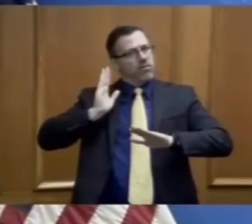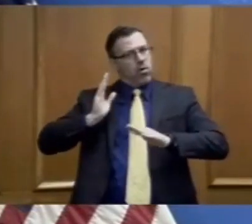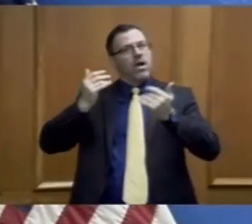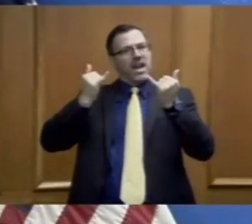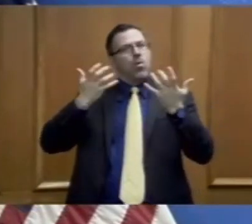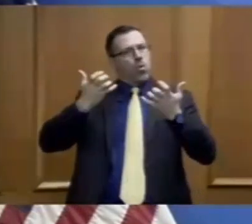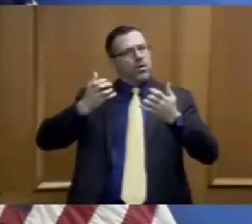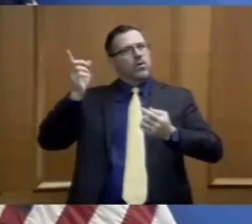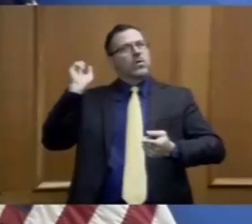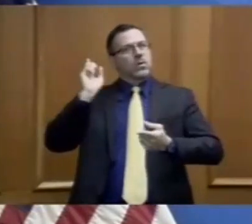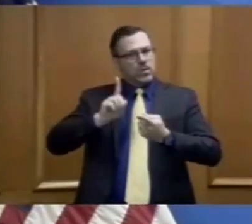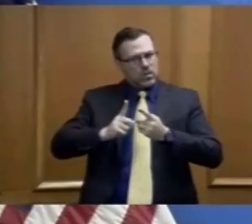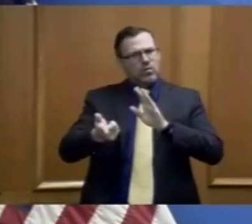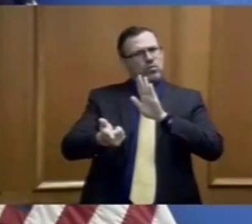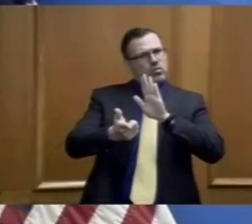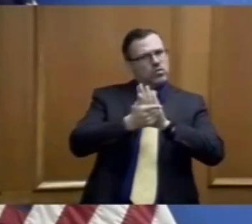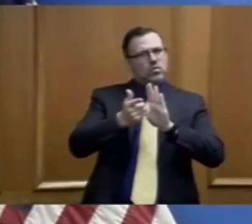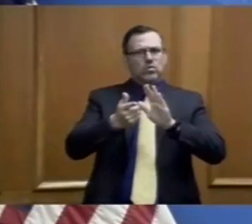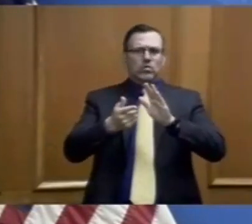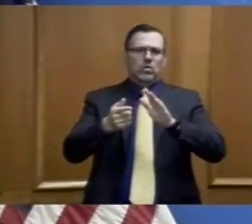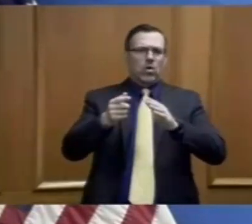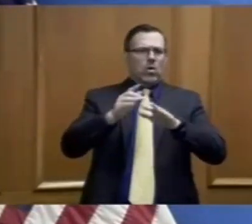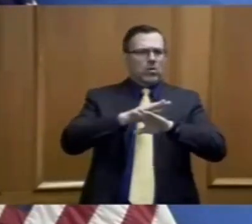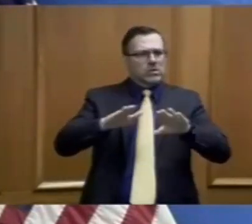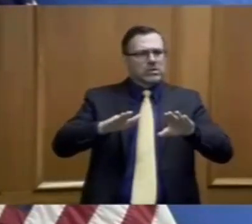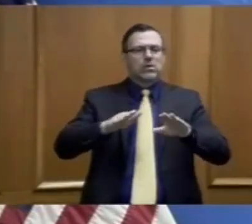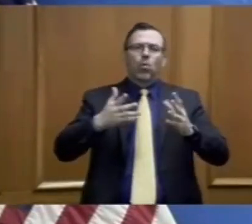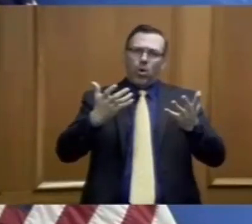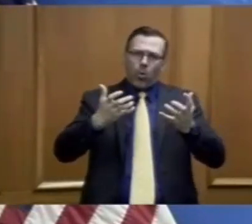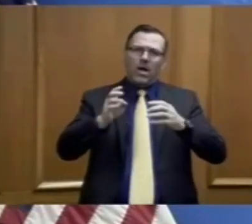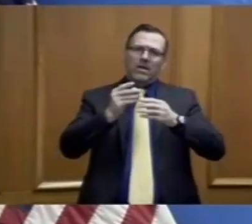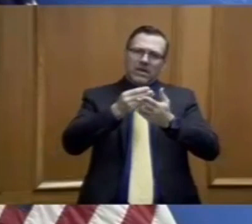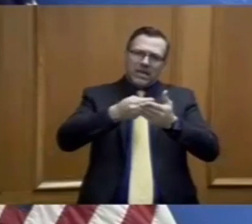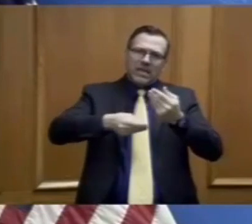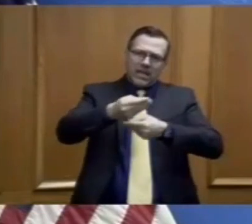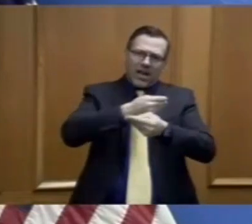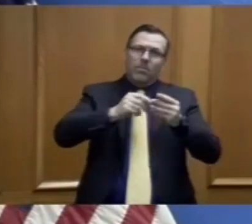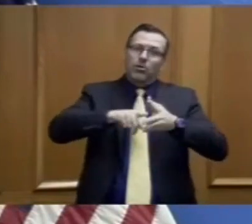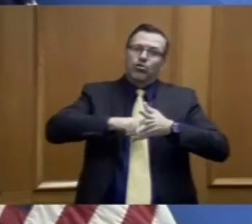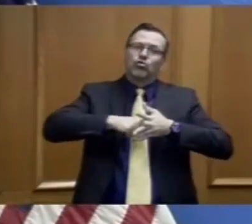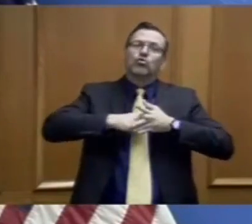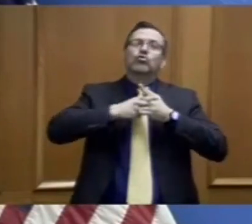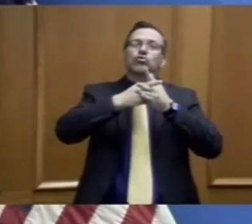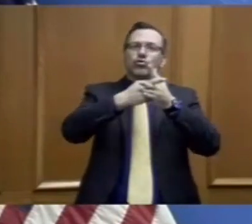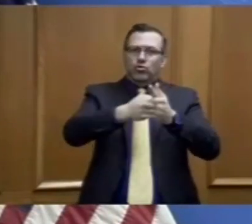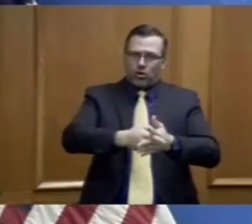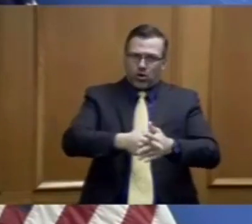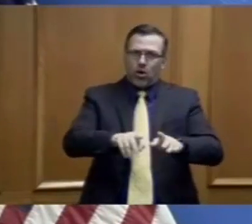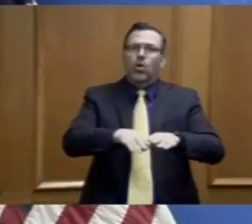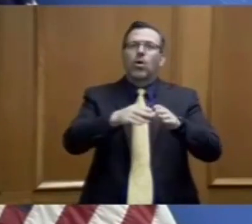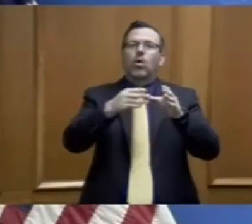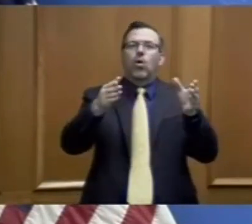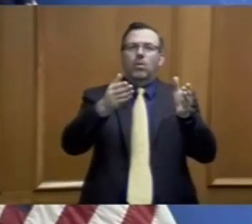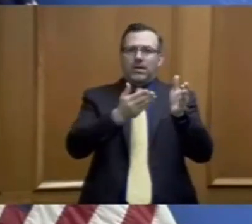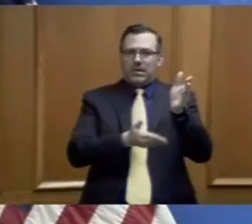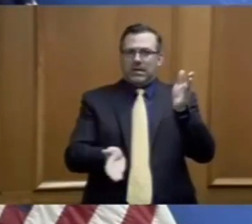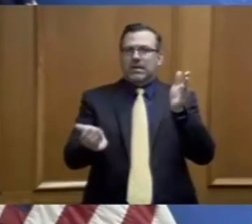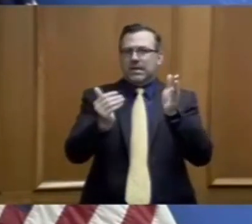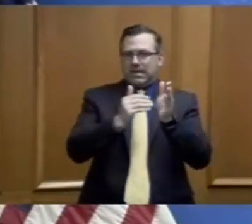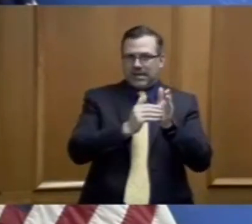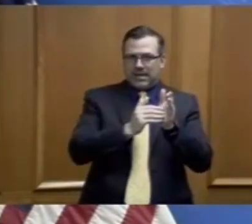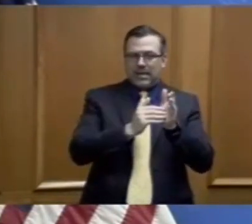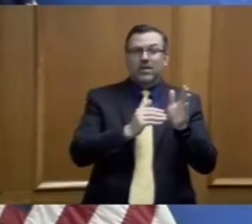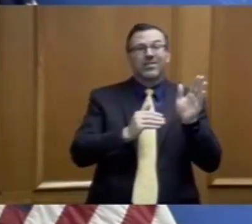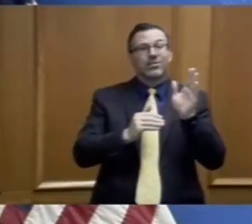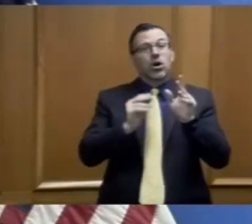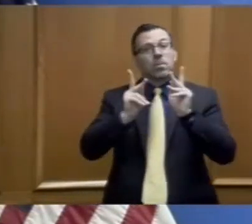our economy started back. As businesses open and follow guidelines, customers